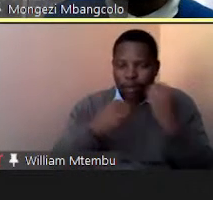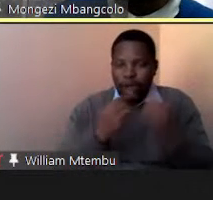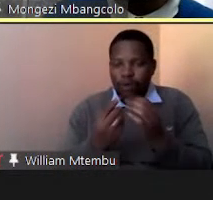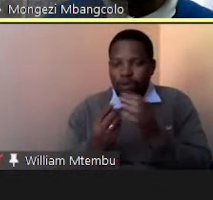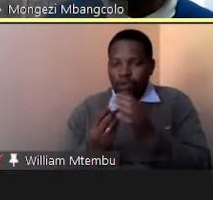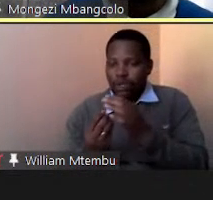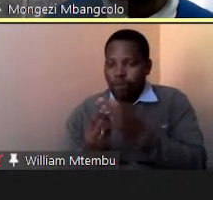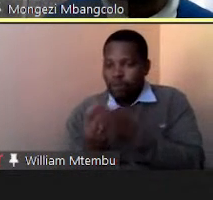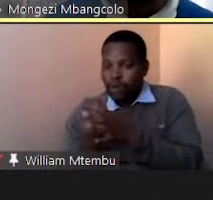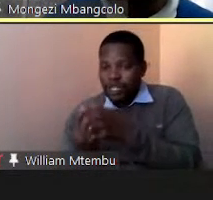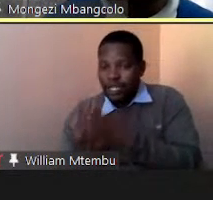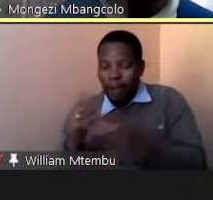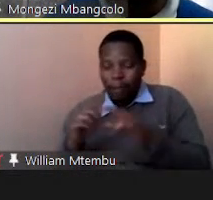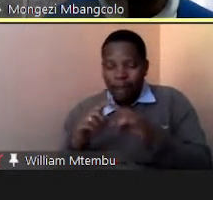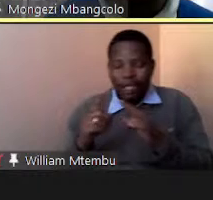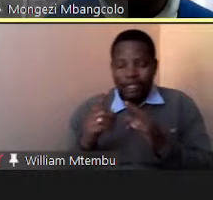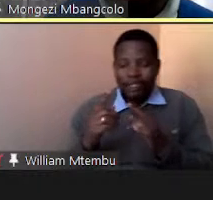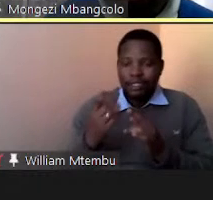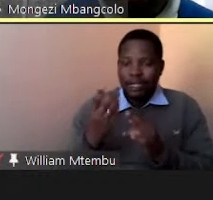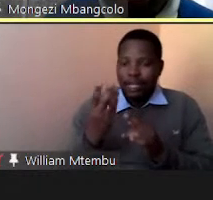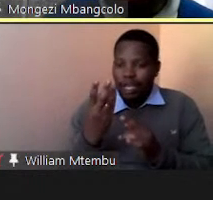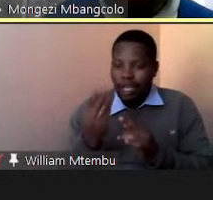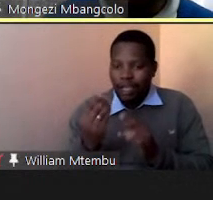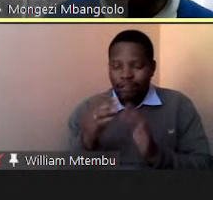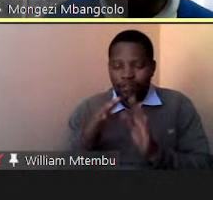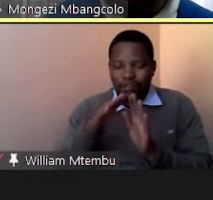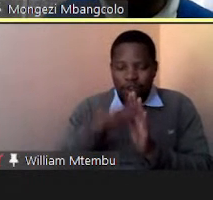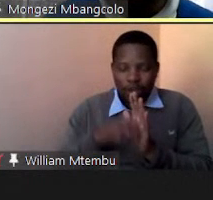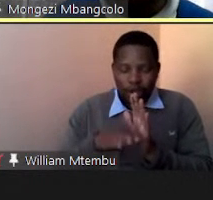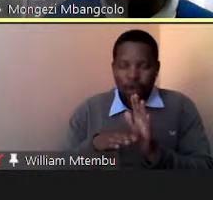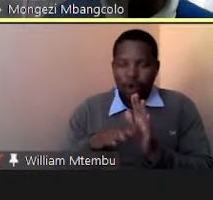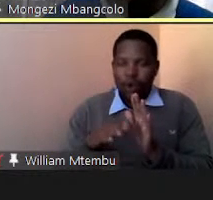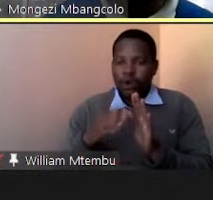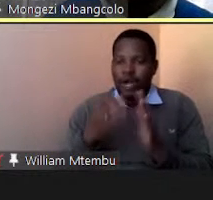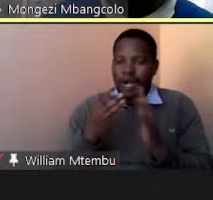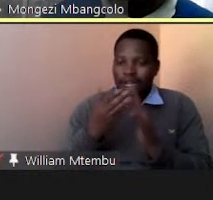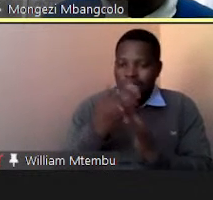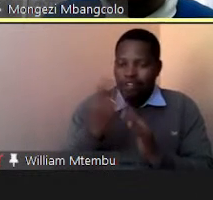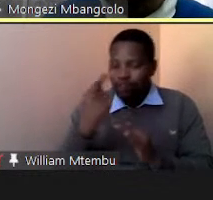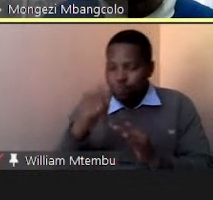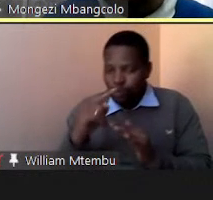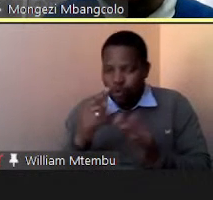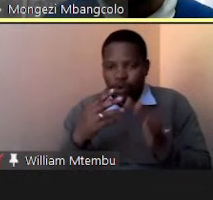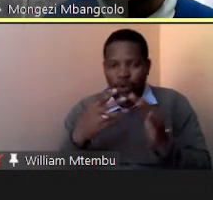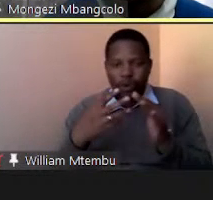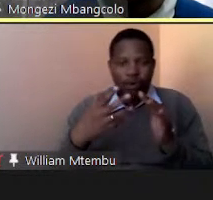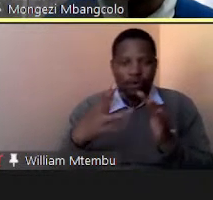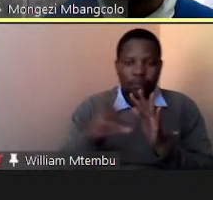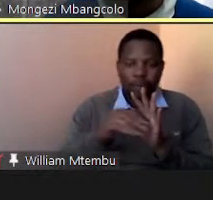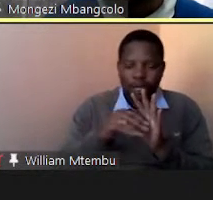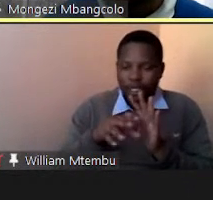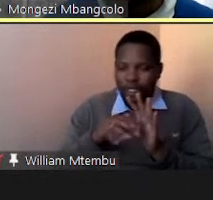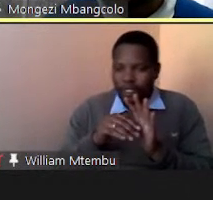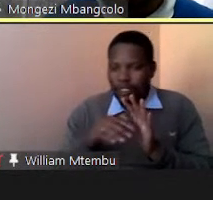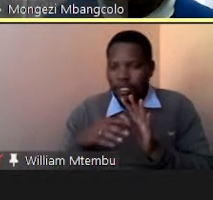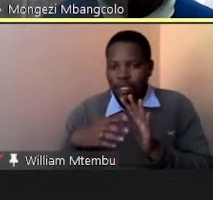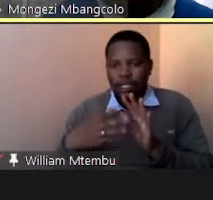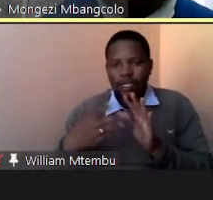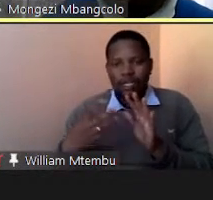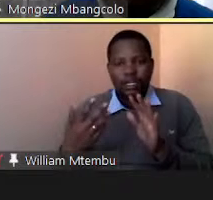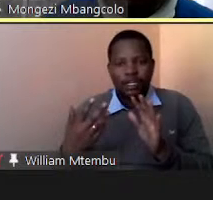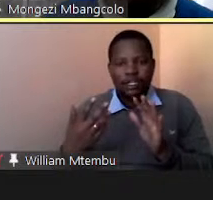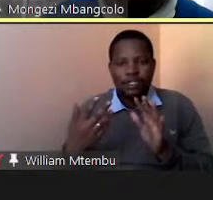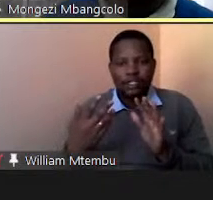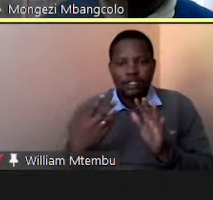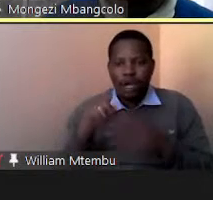this lack of access to the market because of the quality standards, as you would know. I